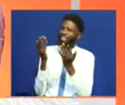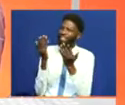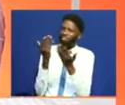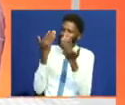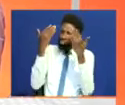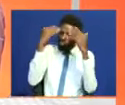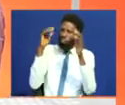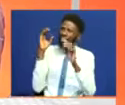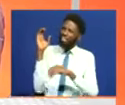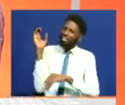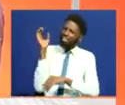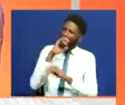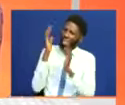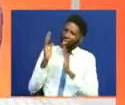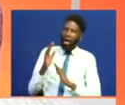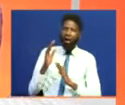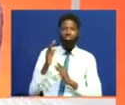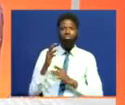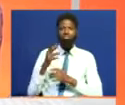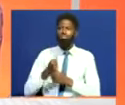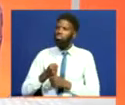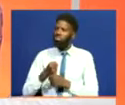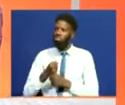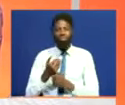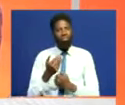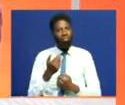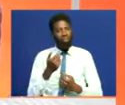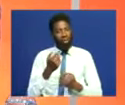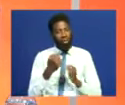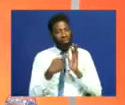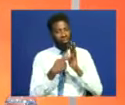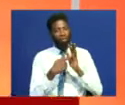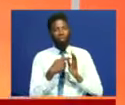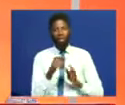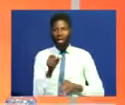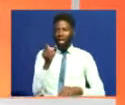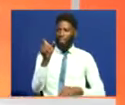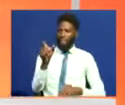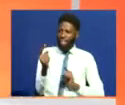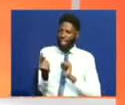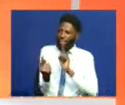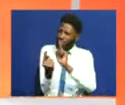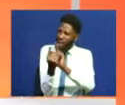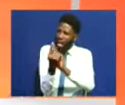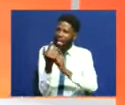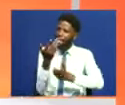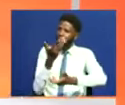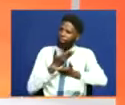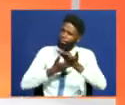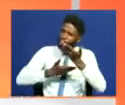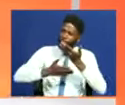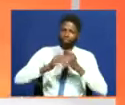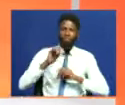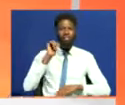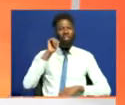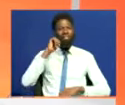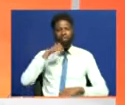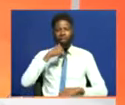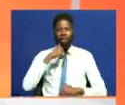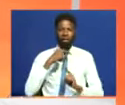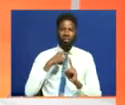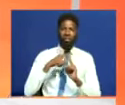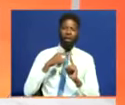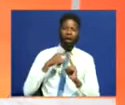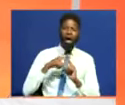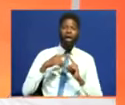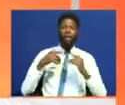one is, You've met this person. This person is so nice. This person is so convinced. This person is so sweet. And you